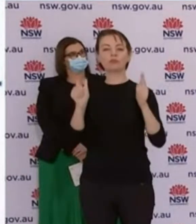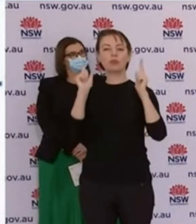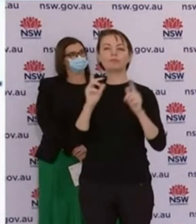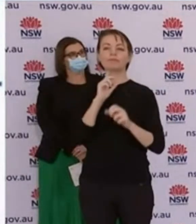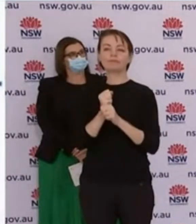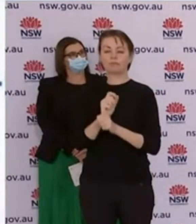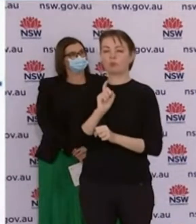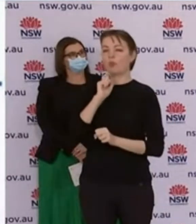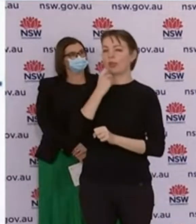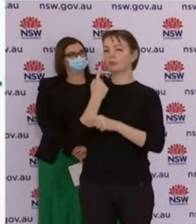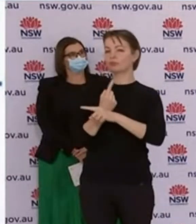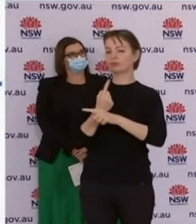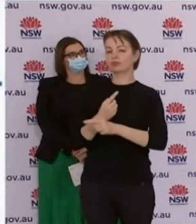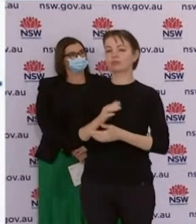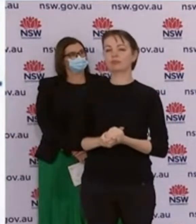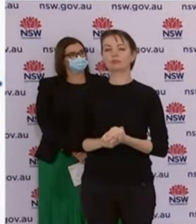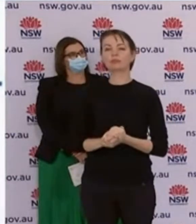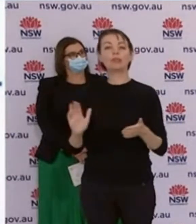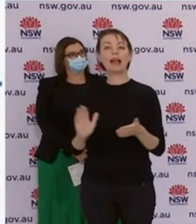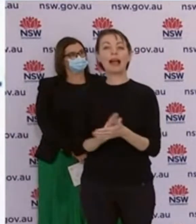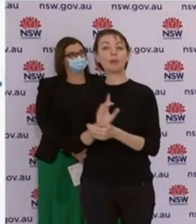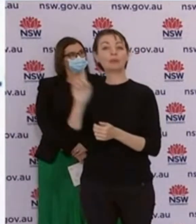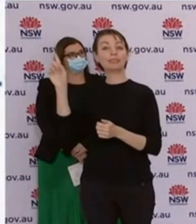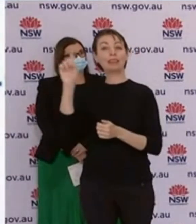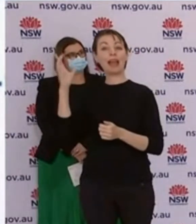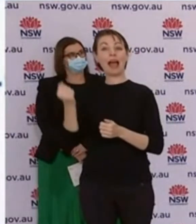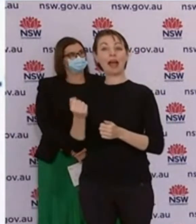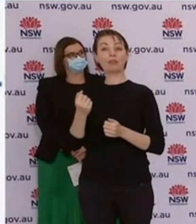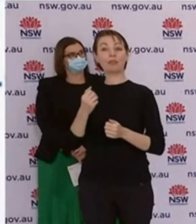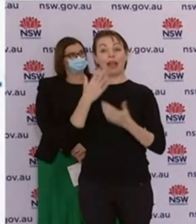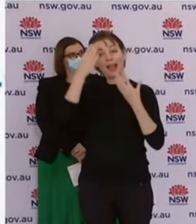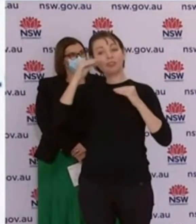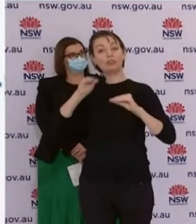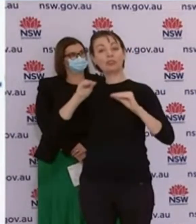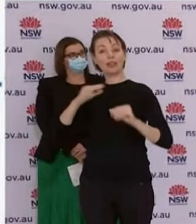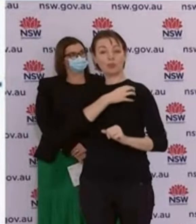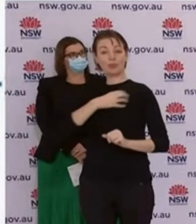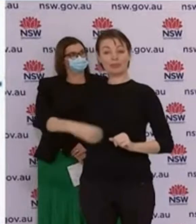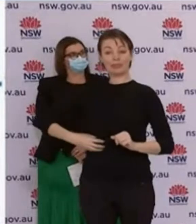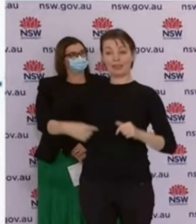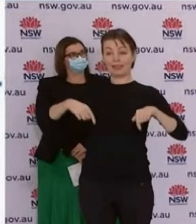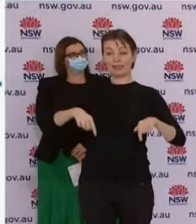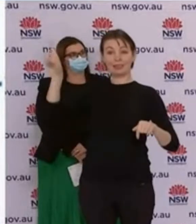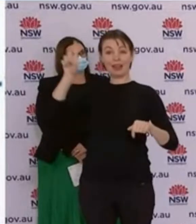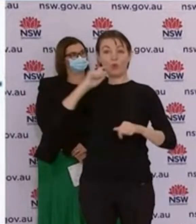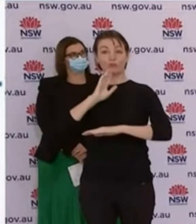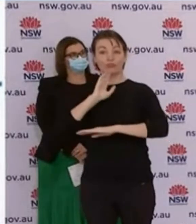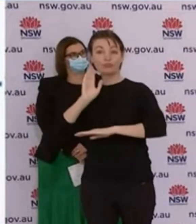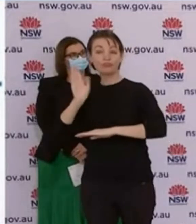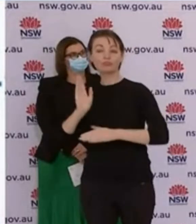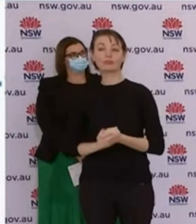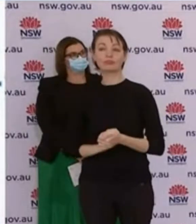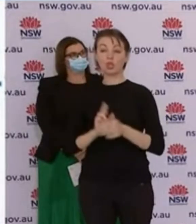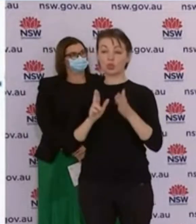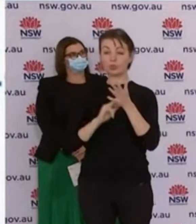his update. Very pleased today to also have the Minister for Education, Minister Mitchell, here with us today. The New South Wales